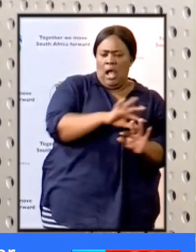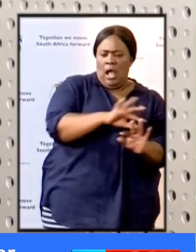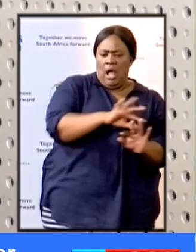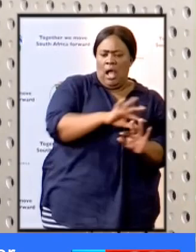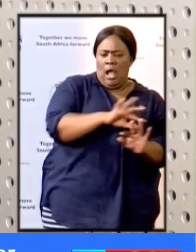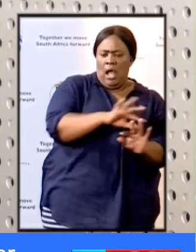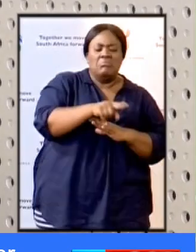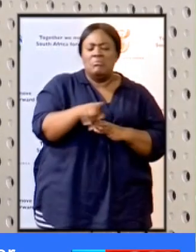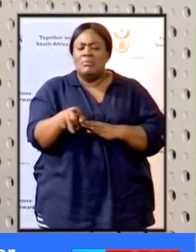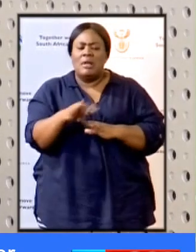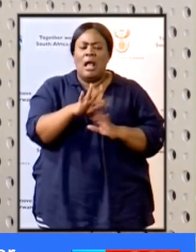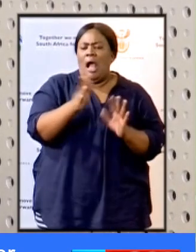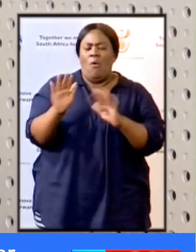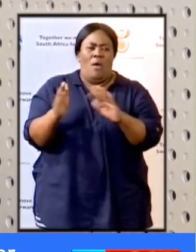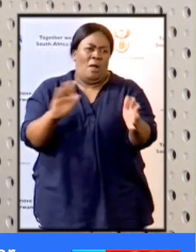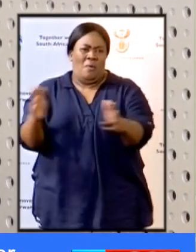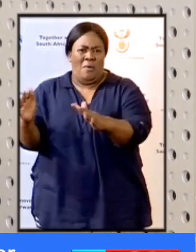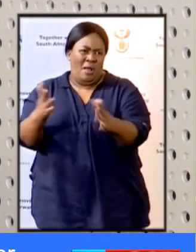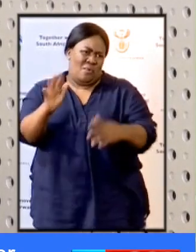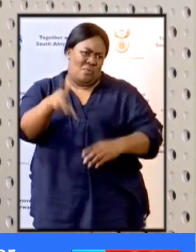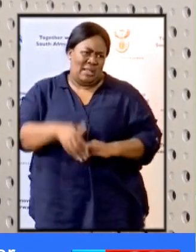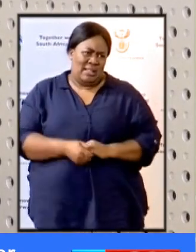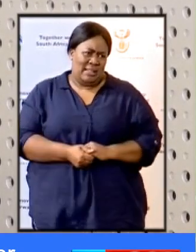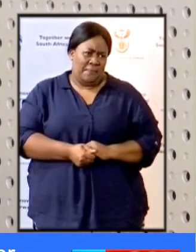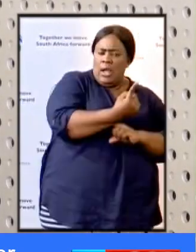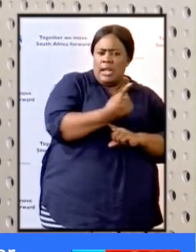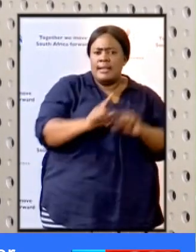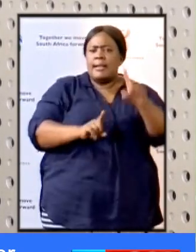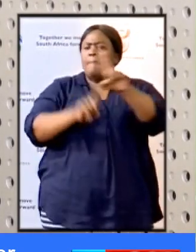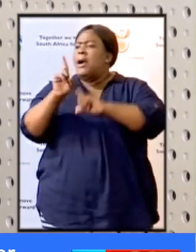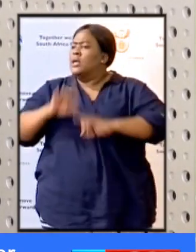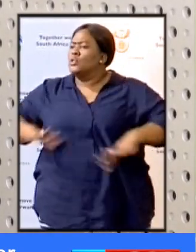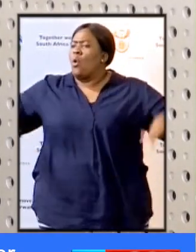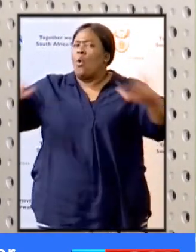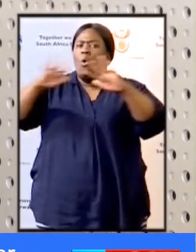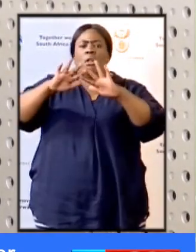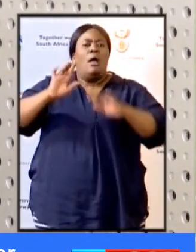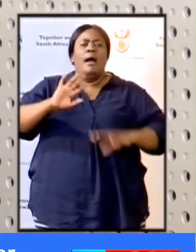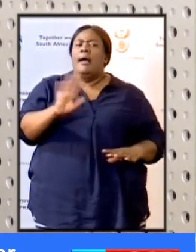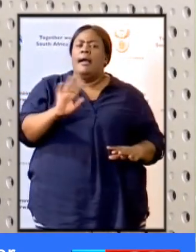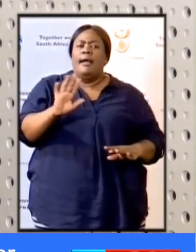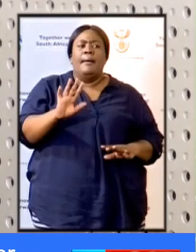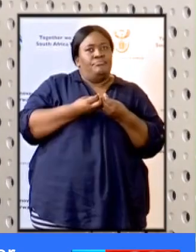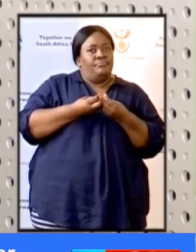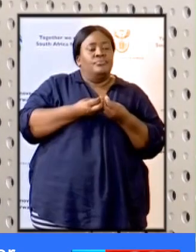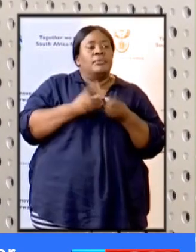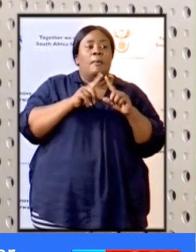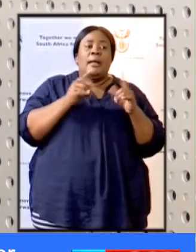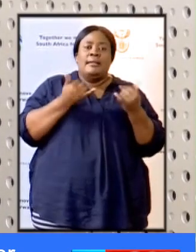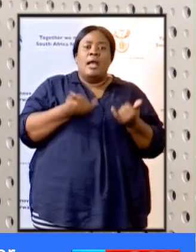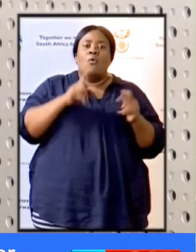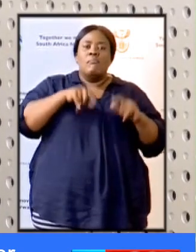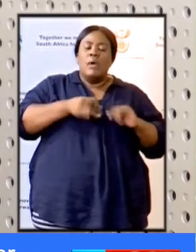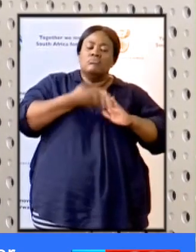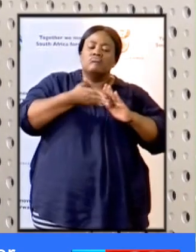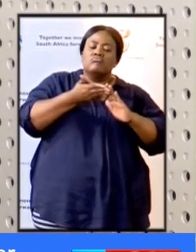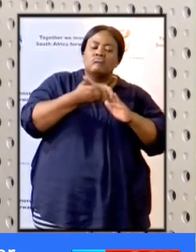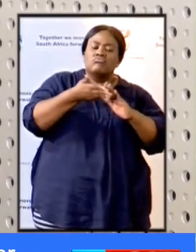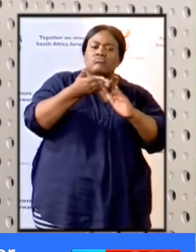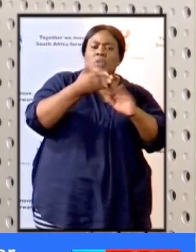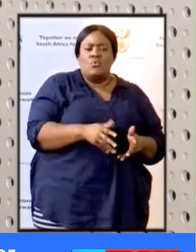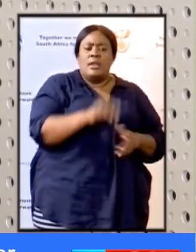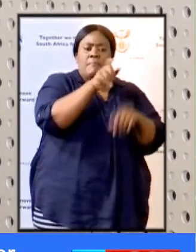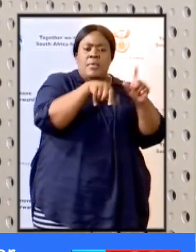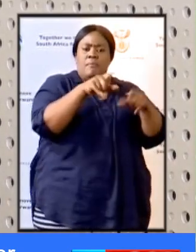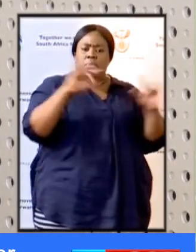say I won't be long because also uML thing, but it now needs to be bring to people together